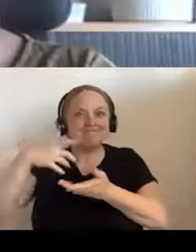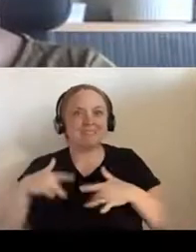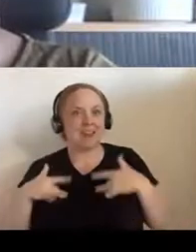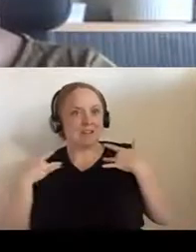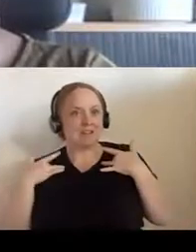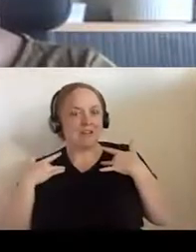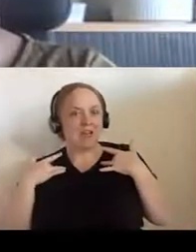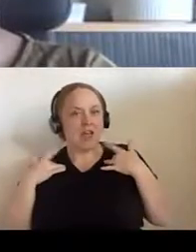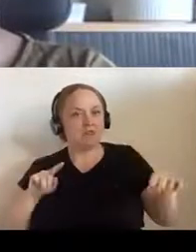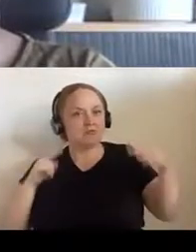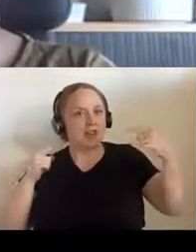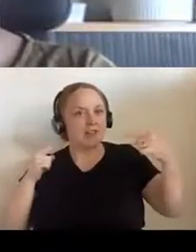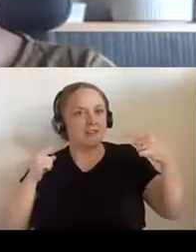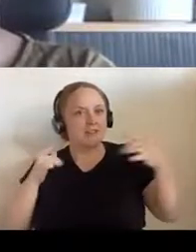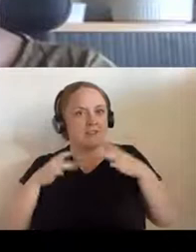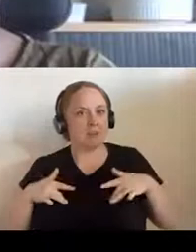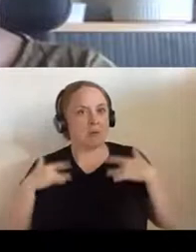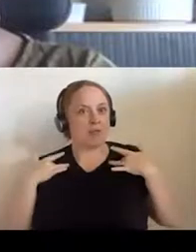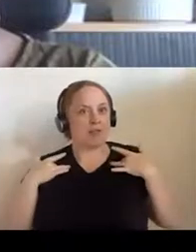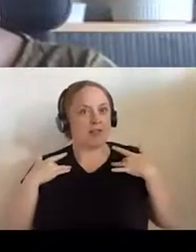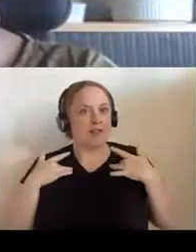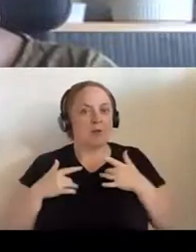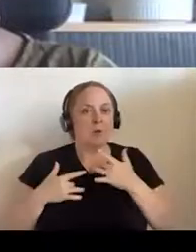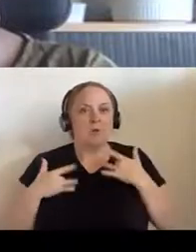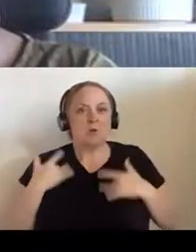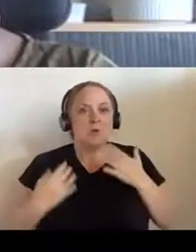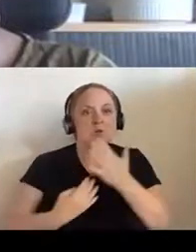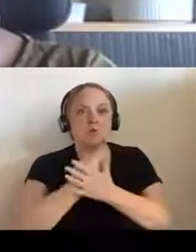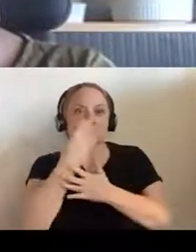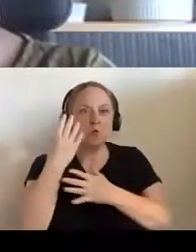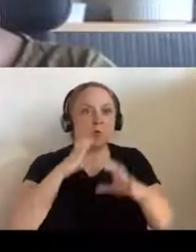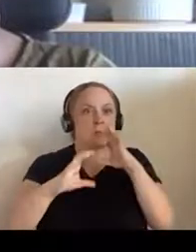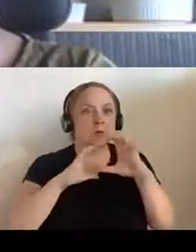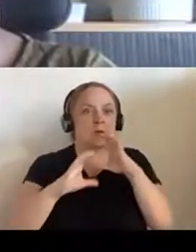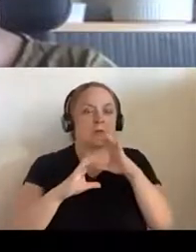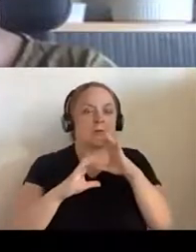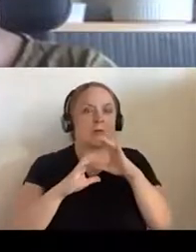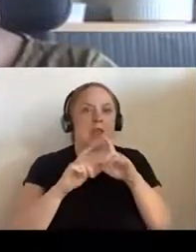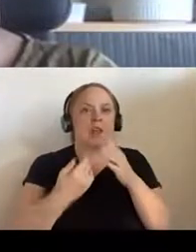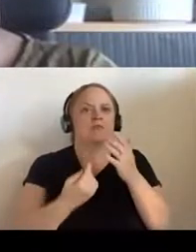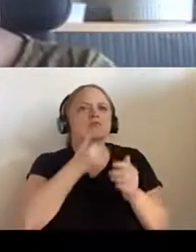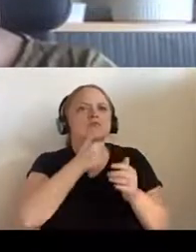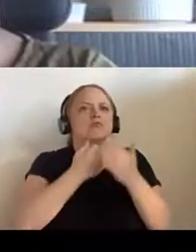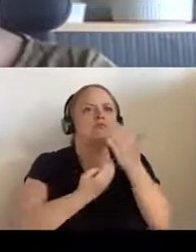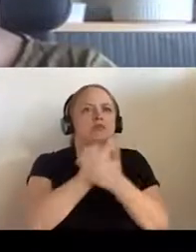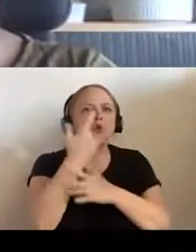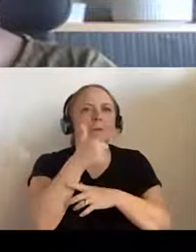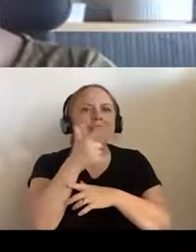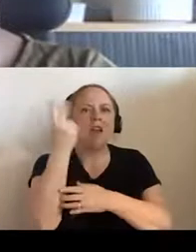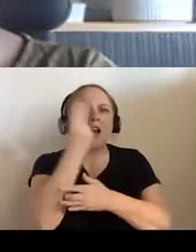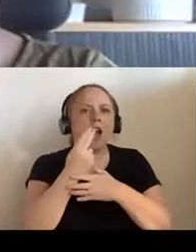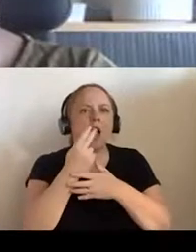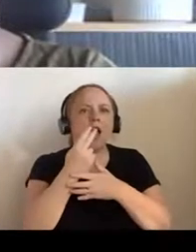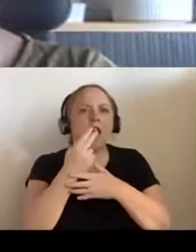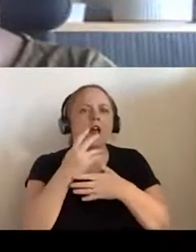and innovating modes of communication. Akeelah produces work across new media art, interactive design,